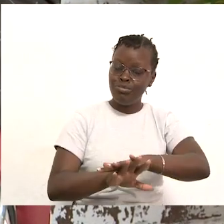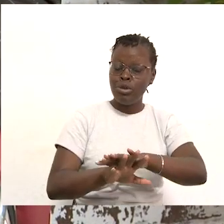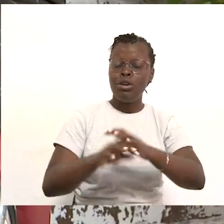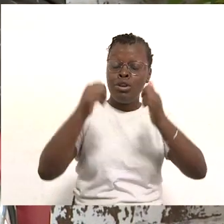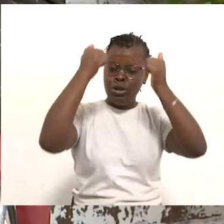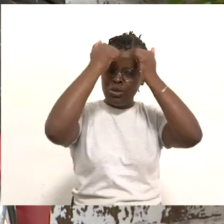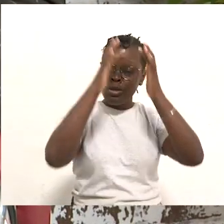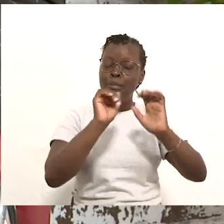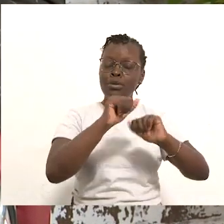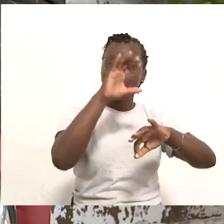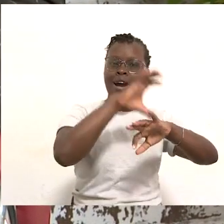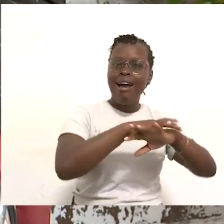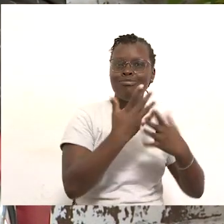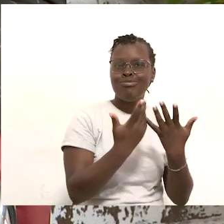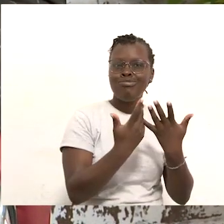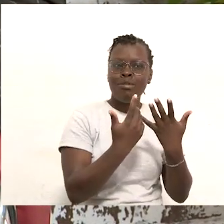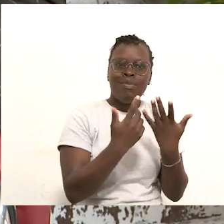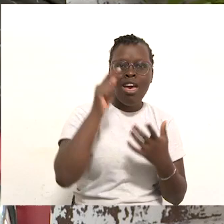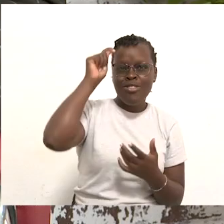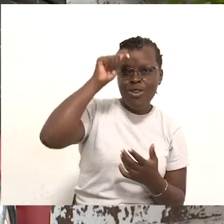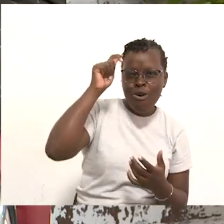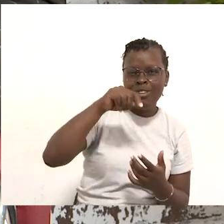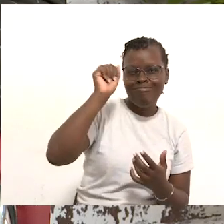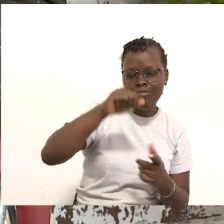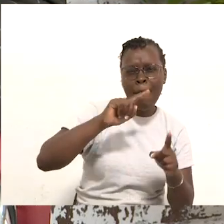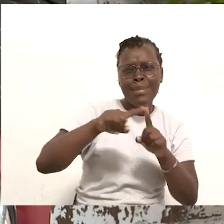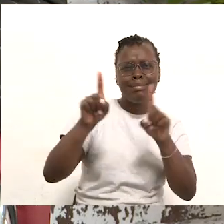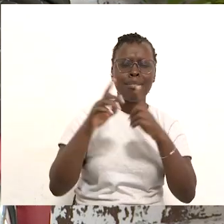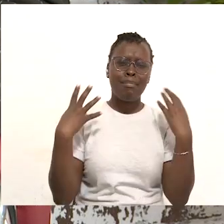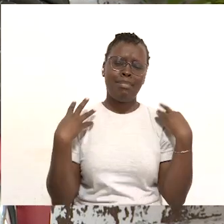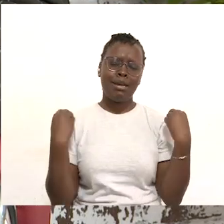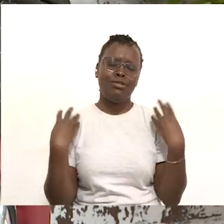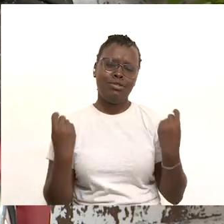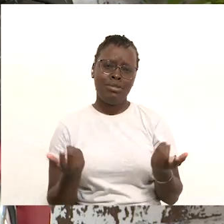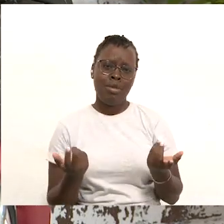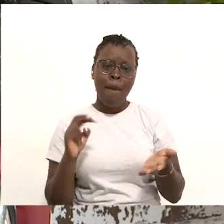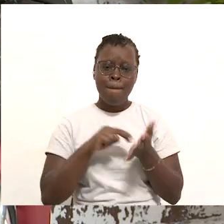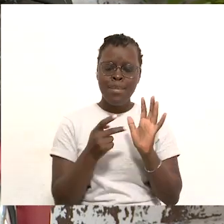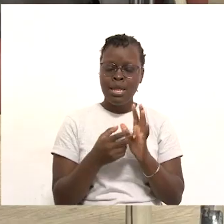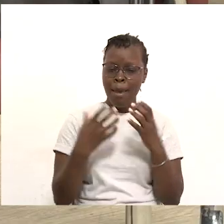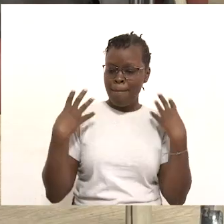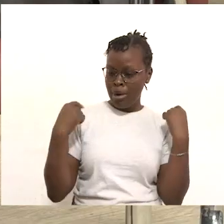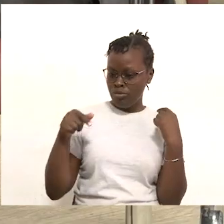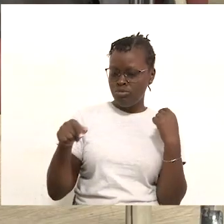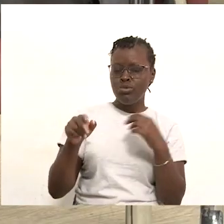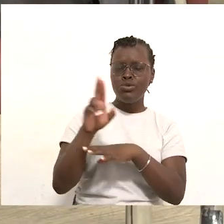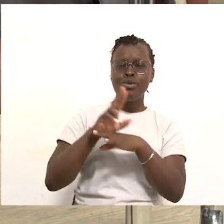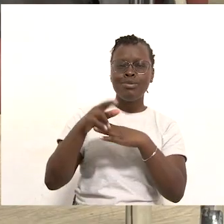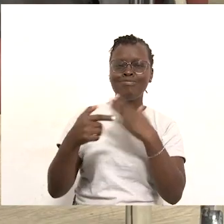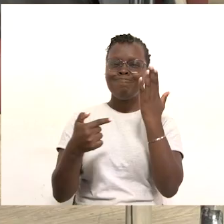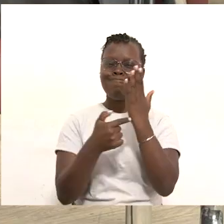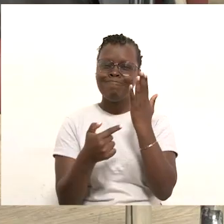only technical proficiency, but also the ability to navigate the digital world responsibly and